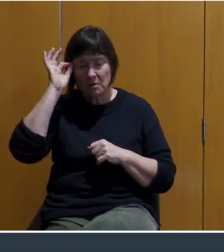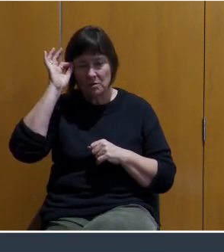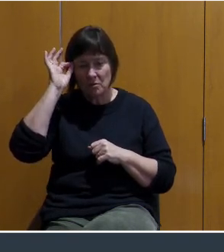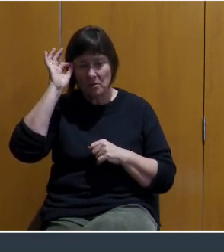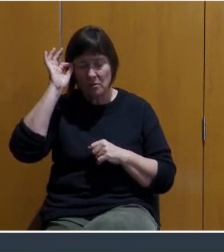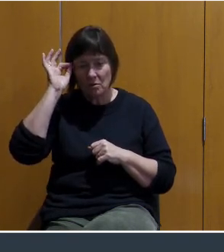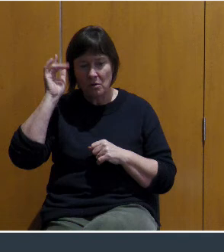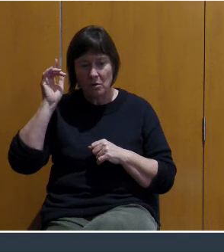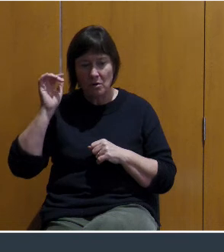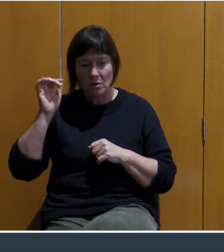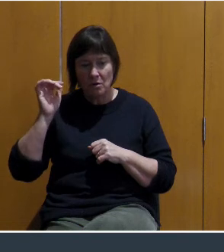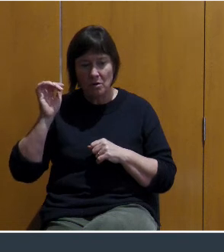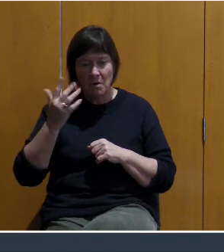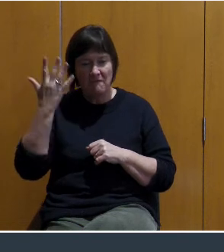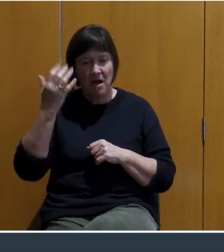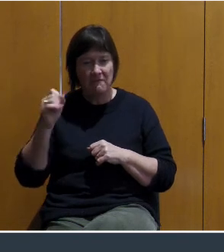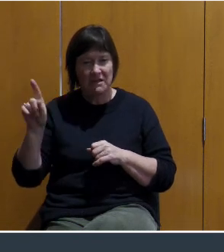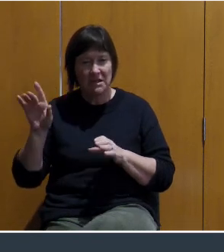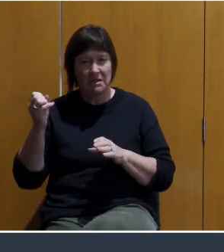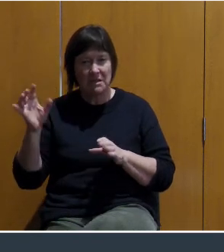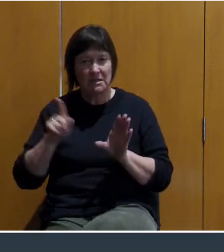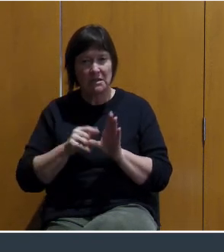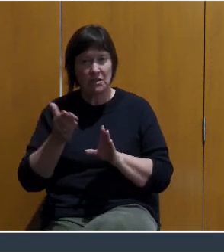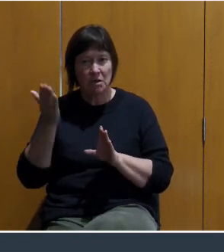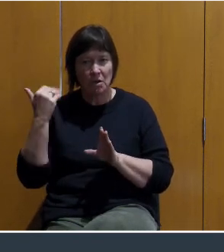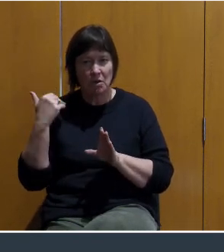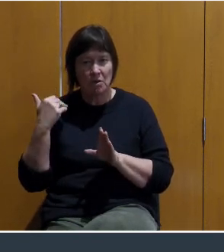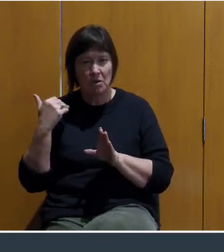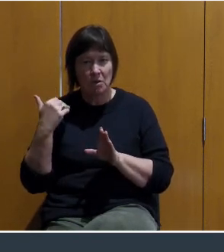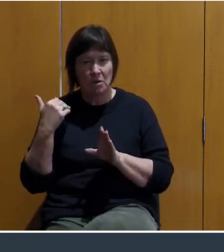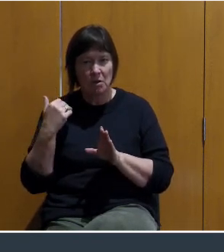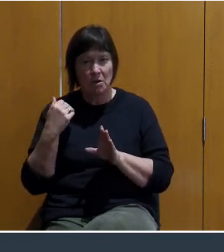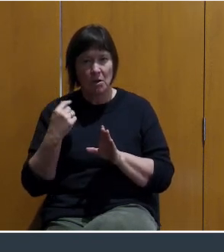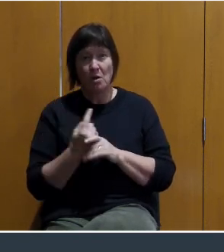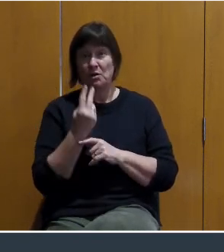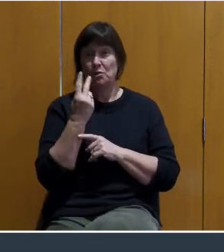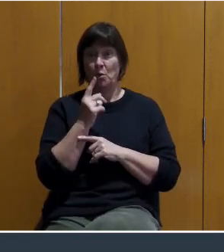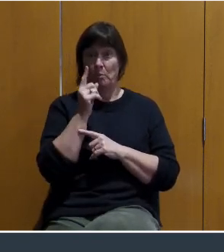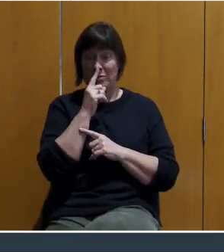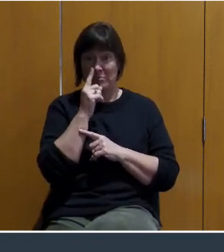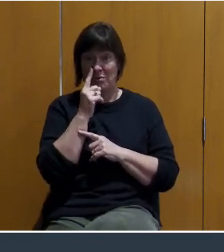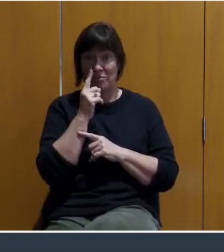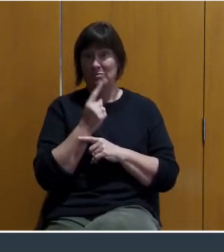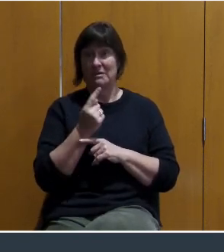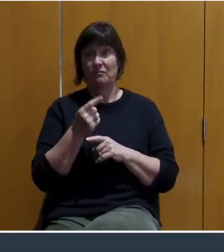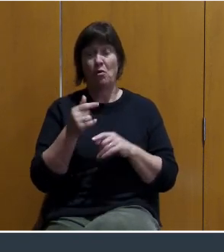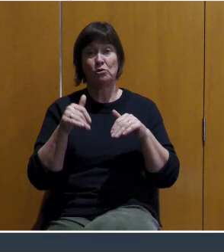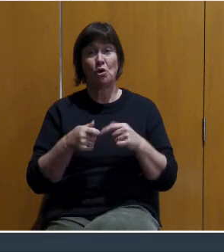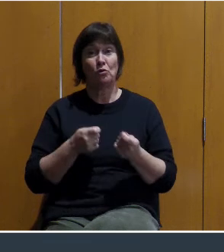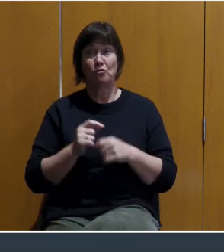and that might have been 5 or 10 years ago, and there were only 2 of us that actually came in and made a verbal submission. So obviously it's